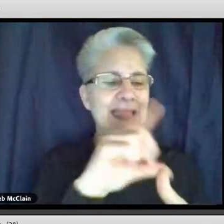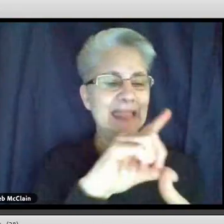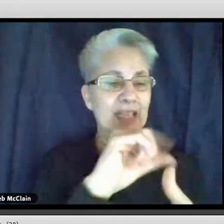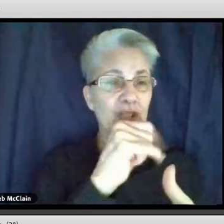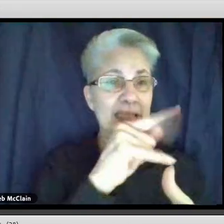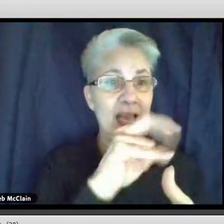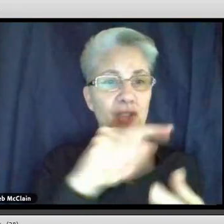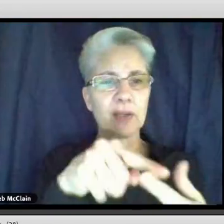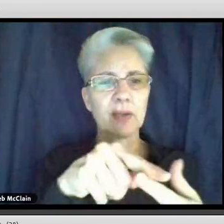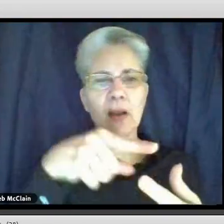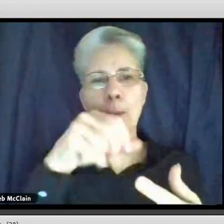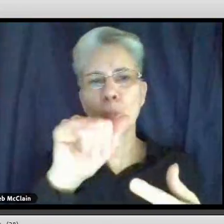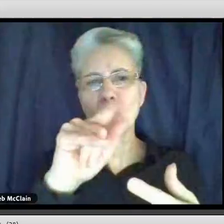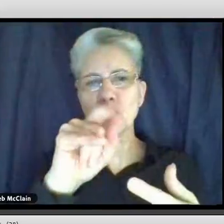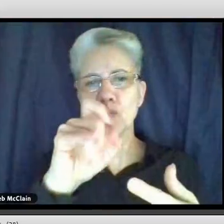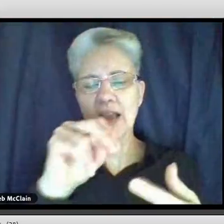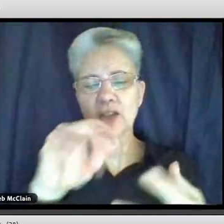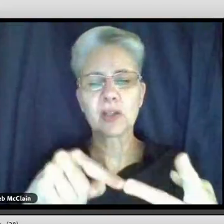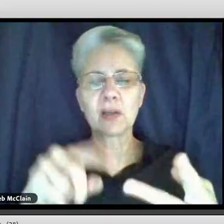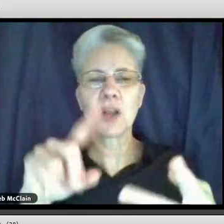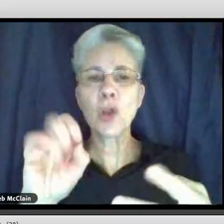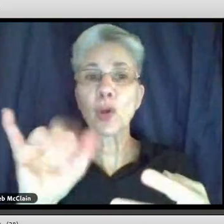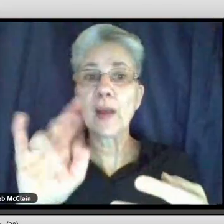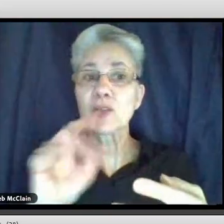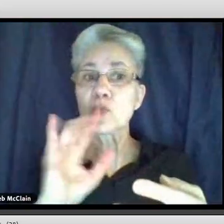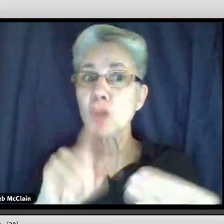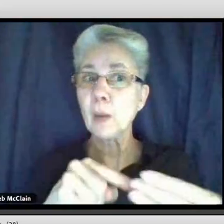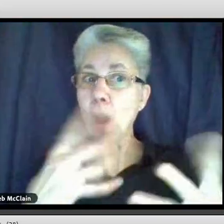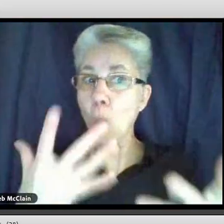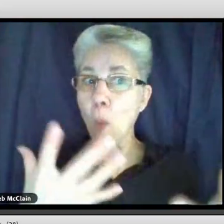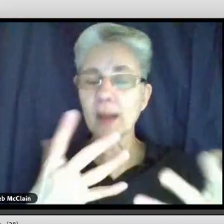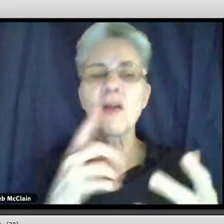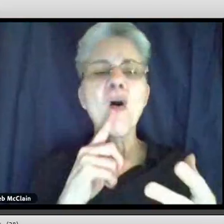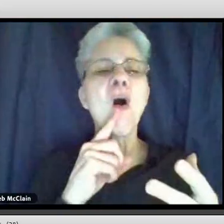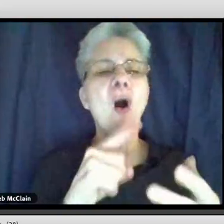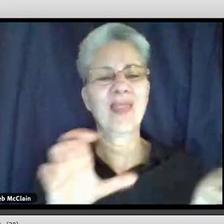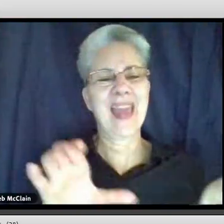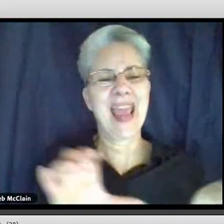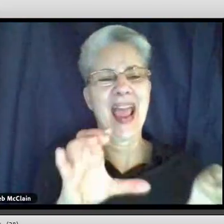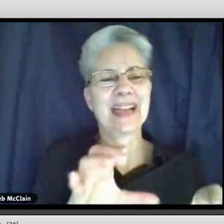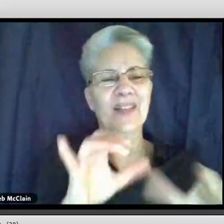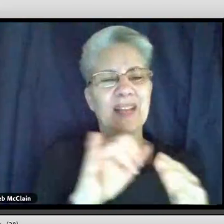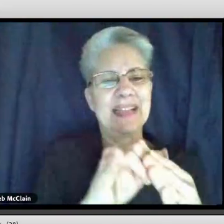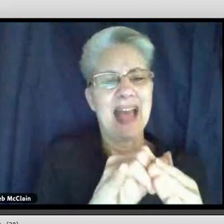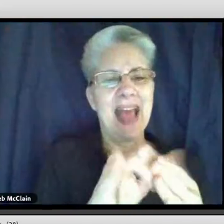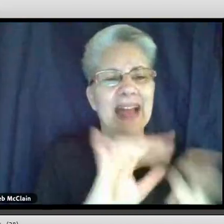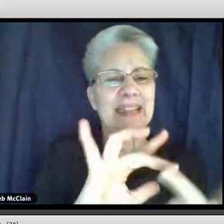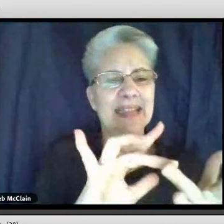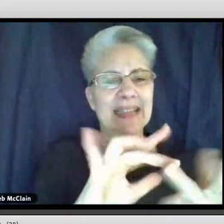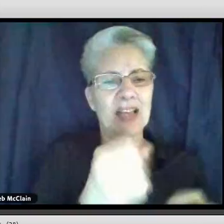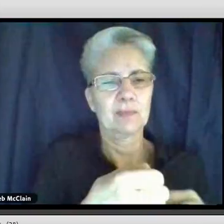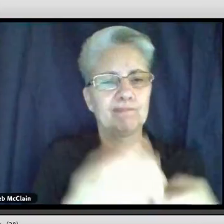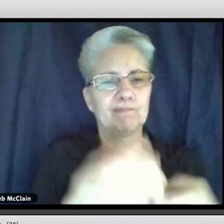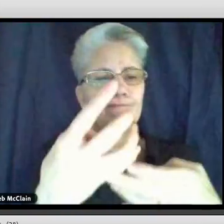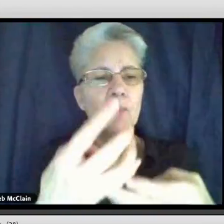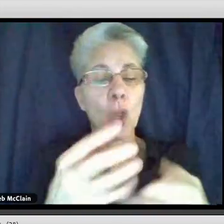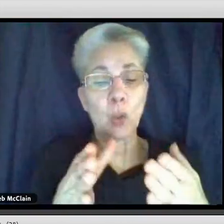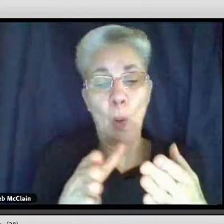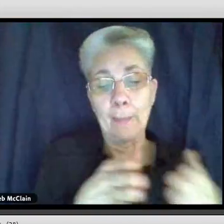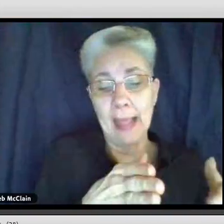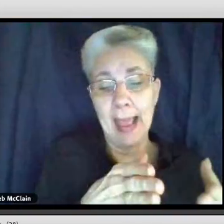preservation, curation. What we probably are talking about in many ways are the activities of digitization. You plan